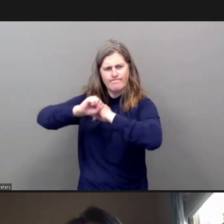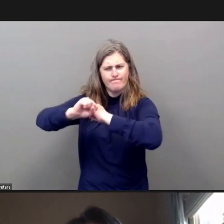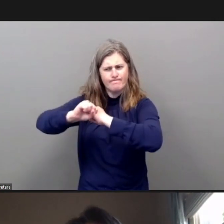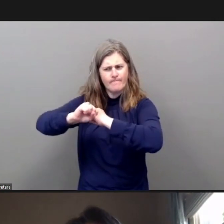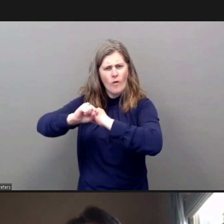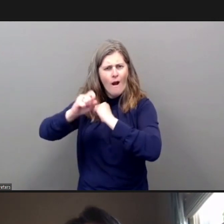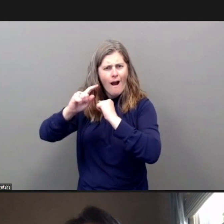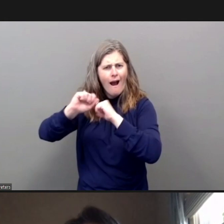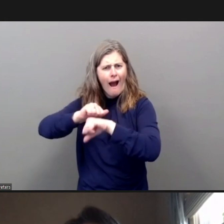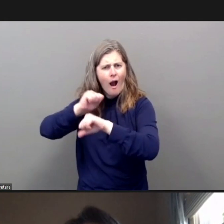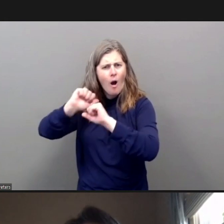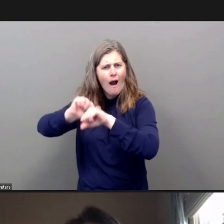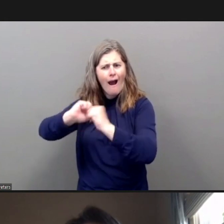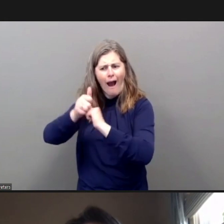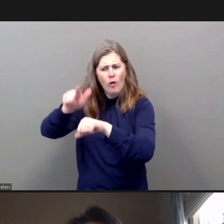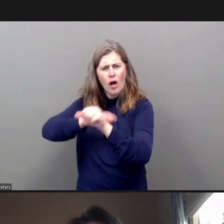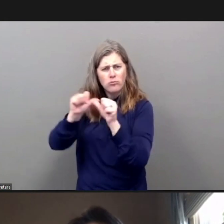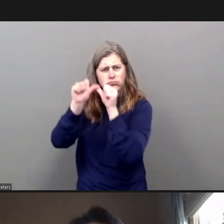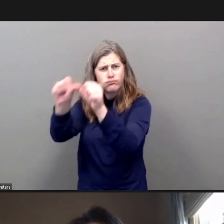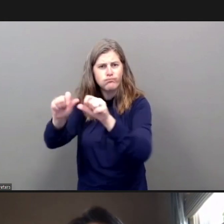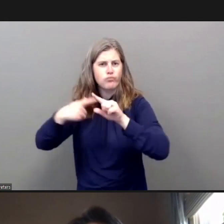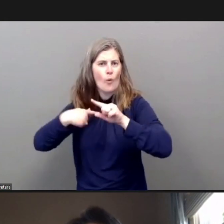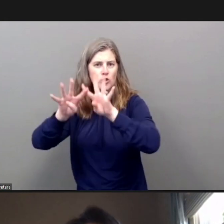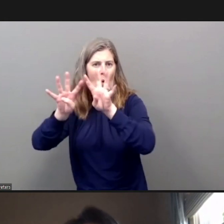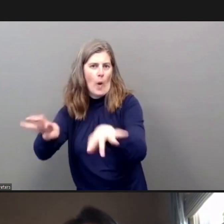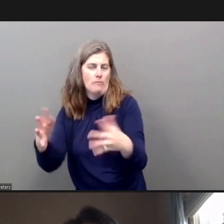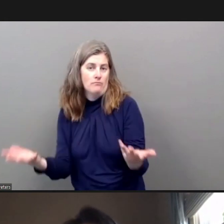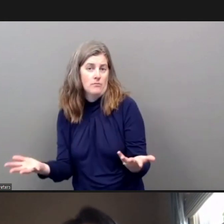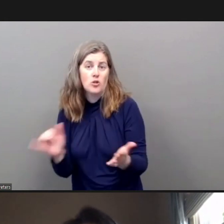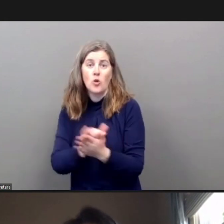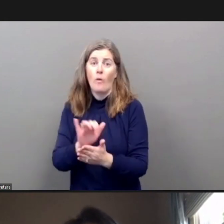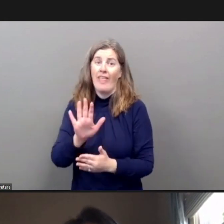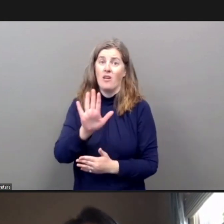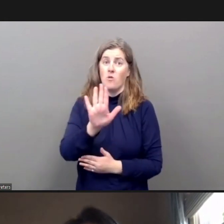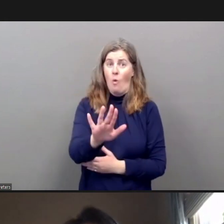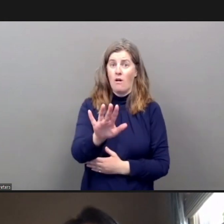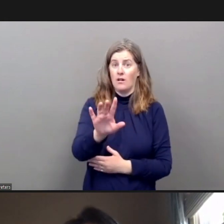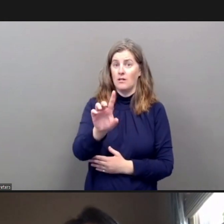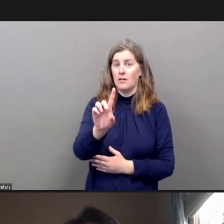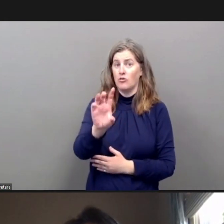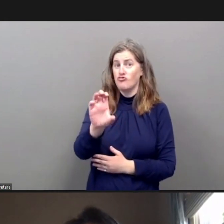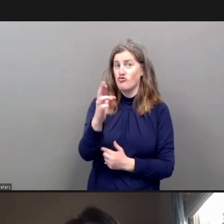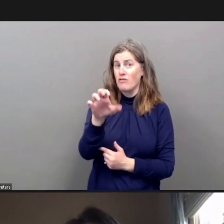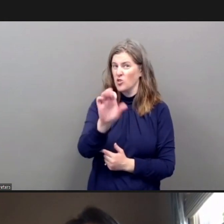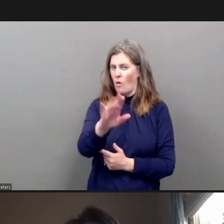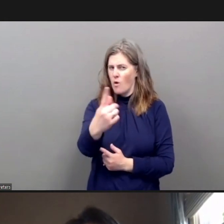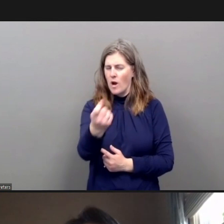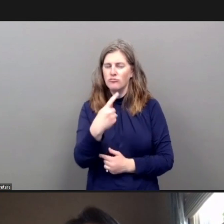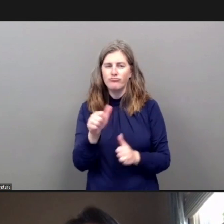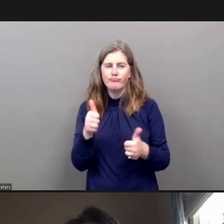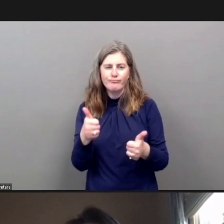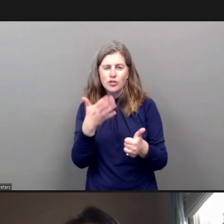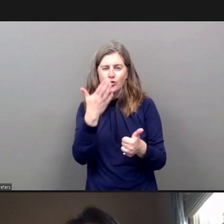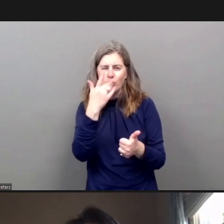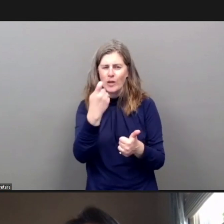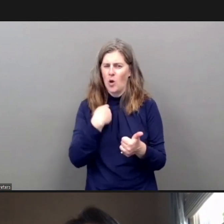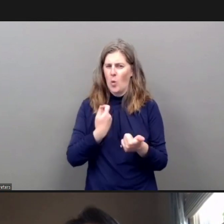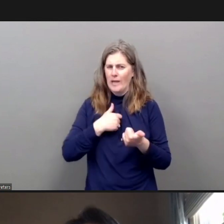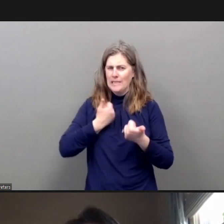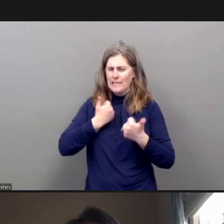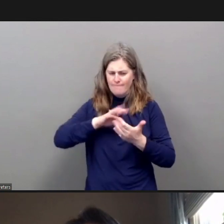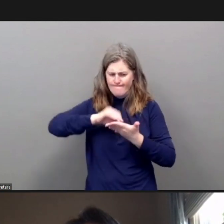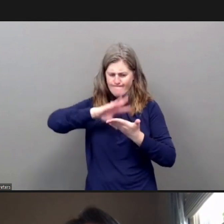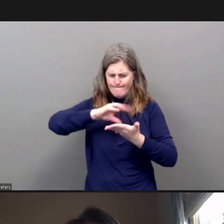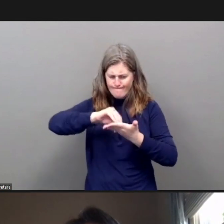absolutely excellent question that you ask. And I think that it is something that we continue to learn